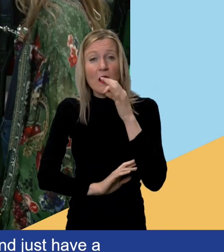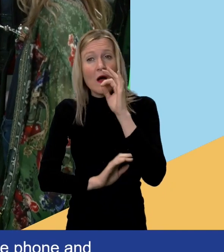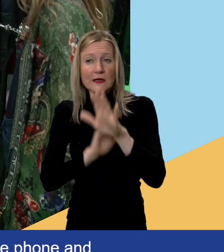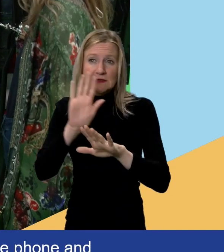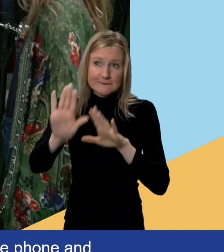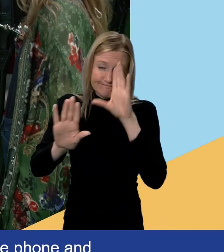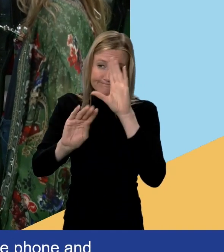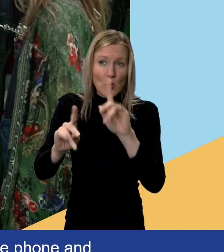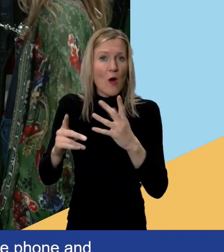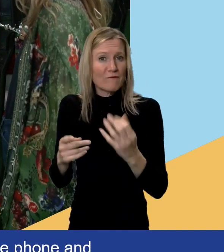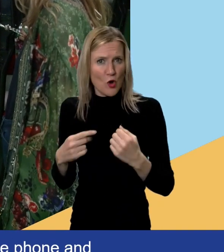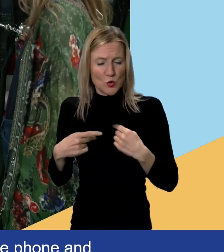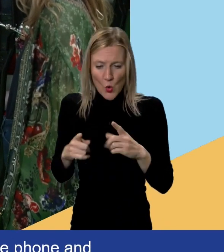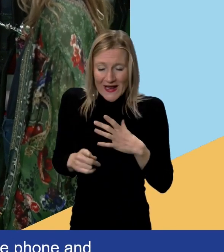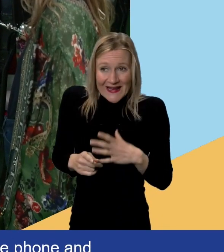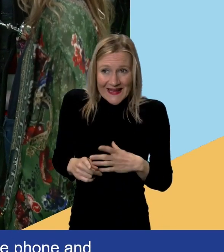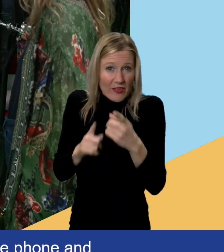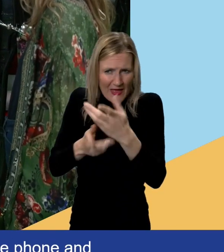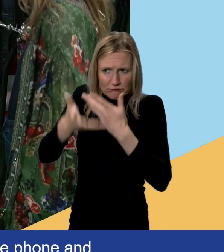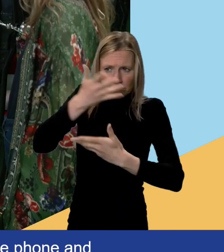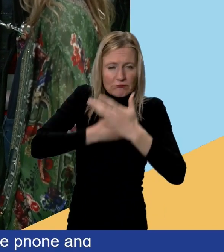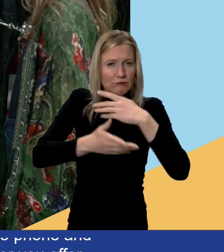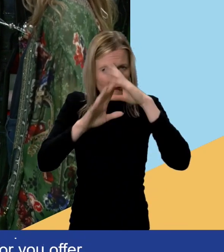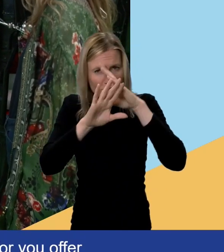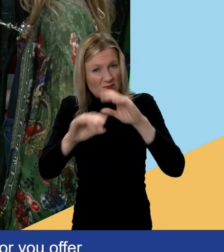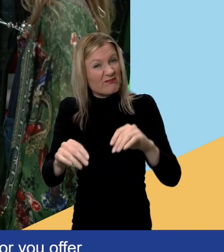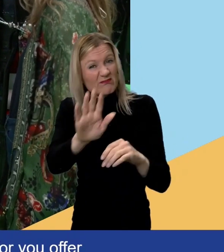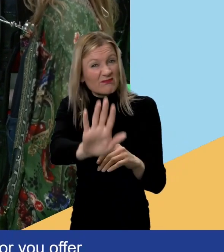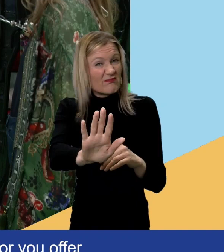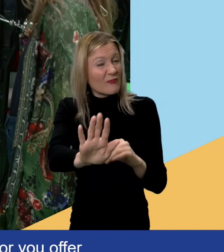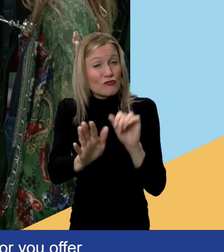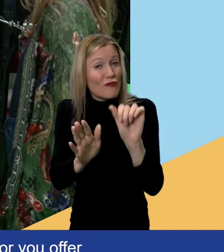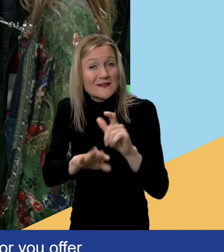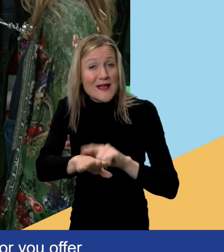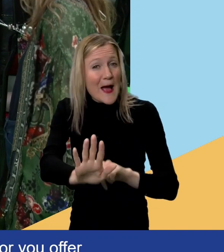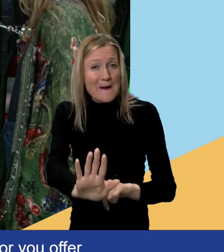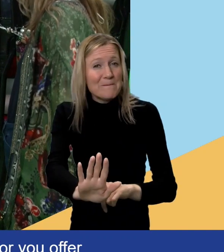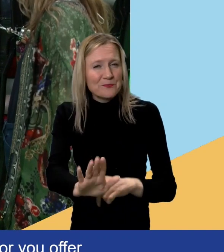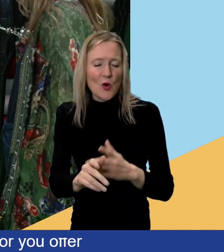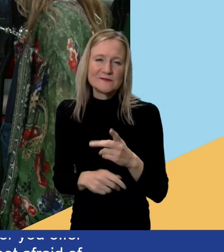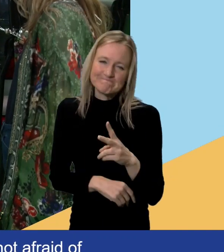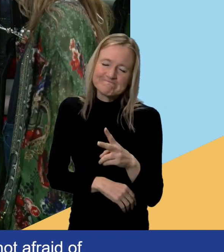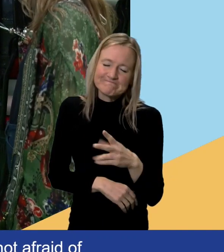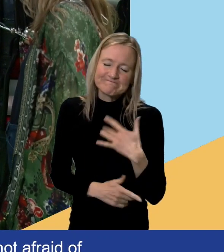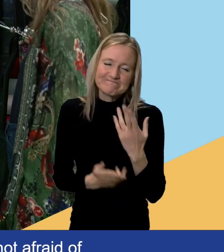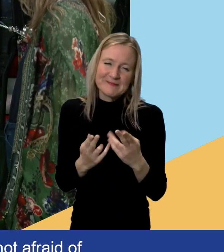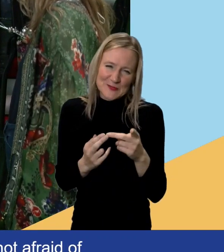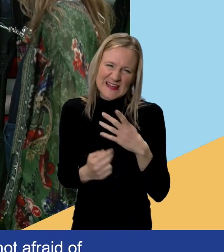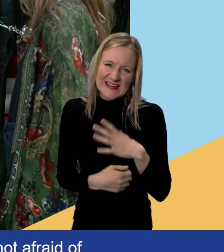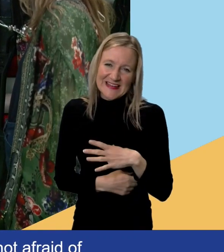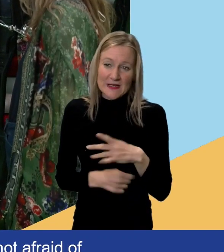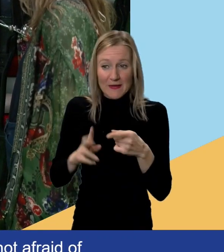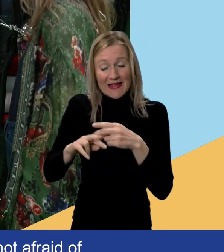or B, whether or not you need a WAV yet. They're not afraid of saying to you, do you know what, maybe it's not quite the right time. If you get to the stage where you really do